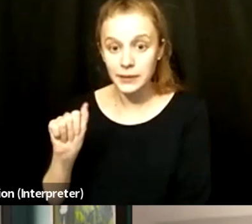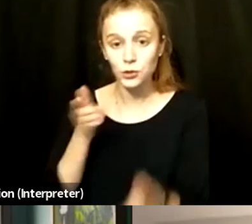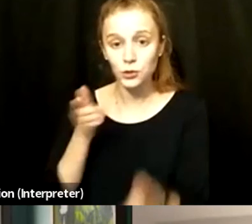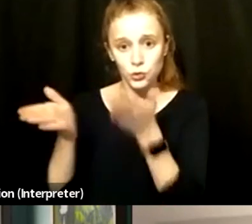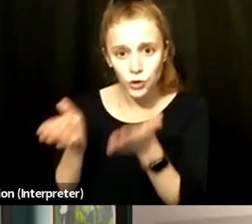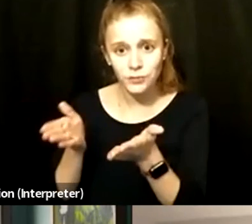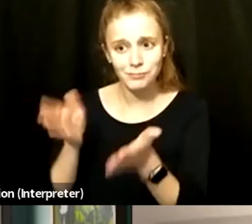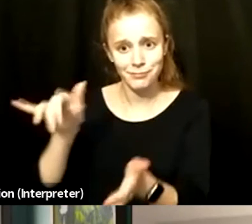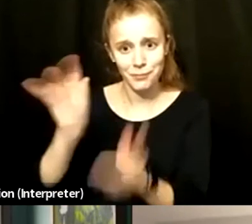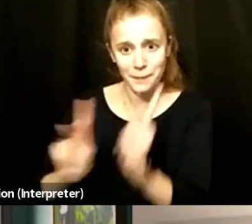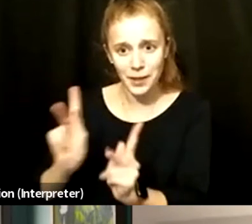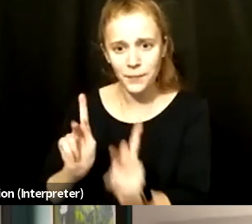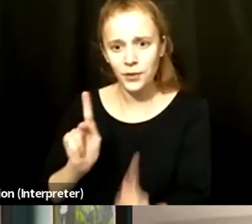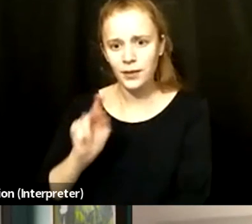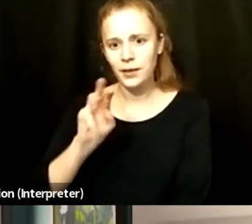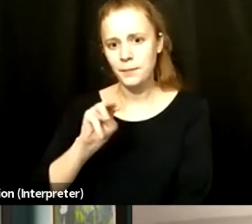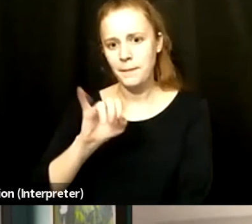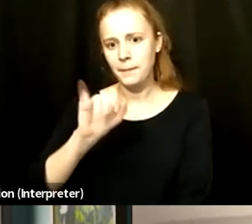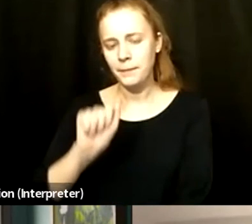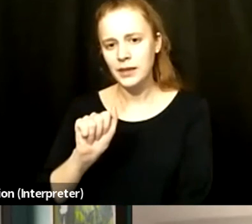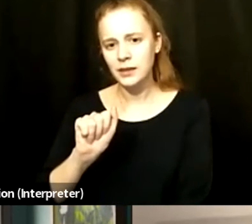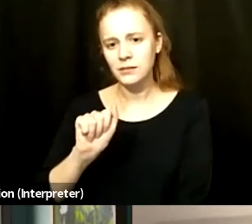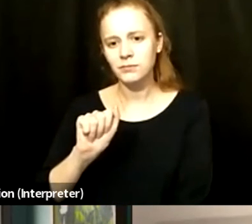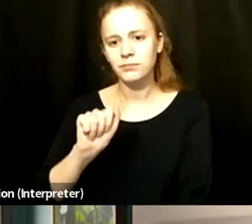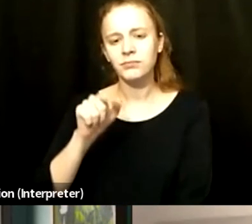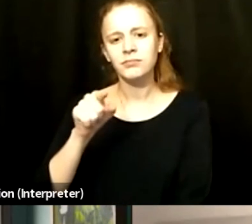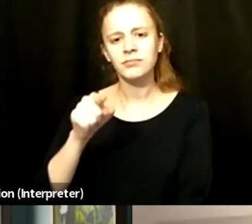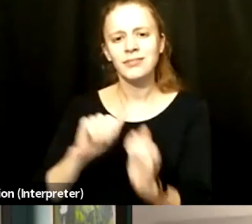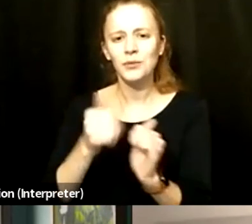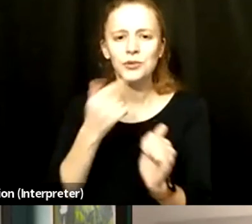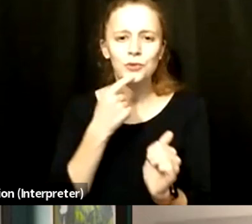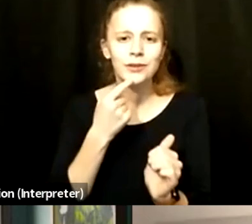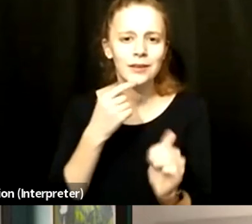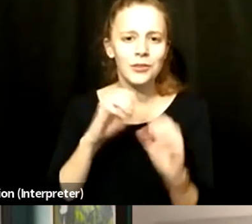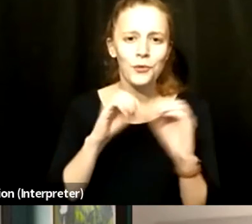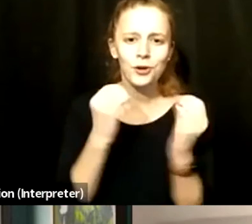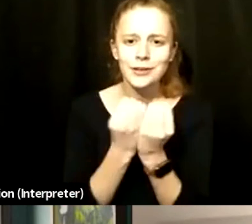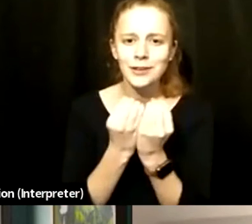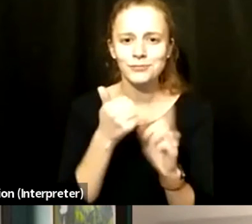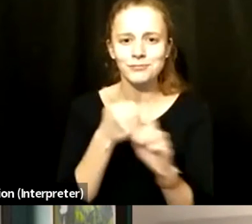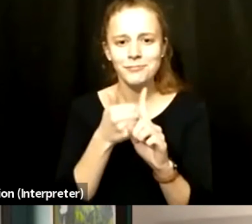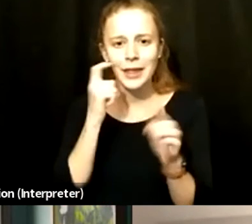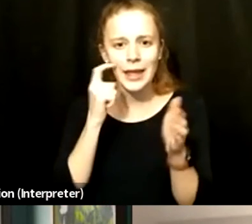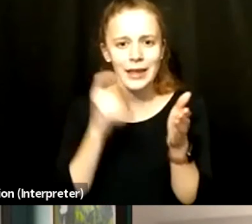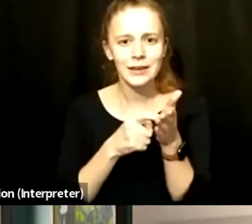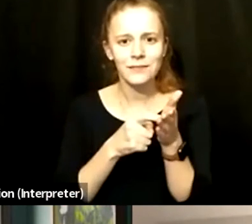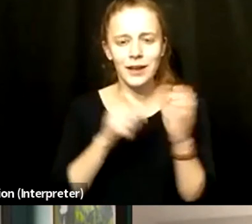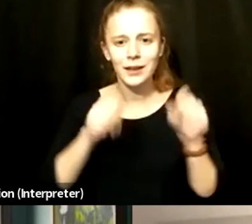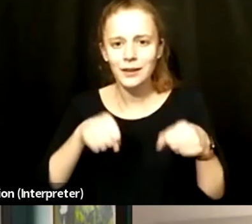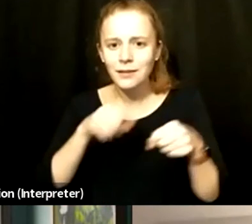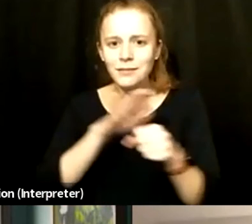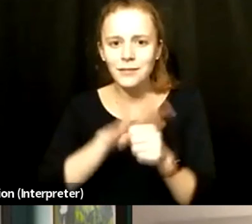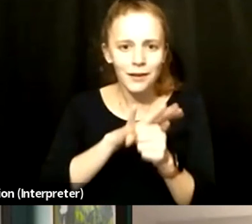Mia, what would you say? How do organizations kind of identify maybe ableist policies